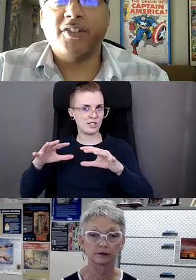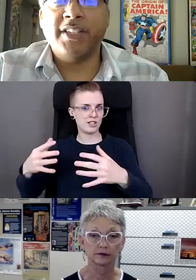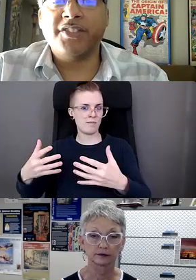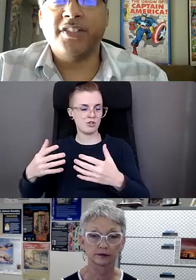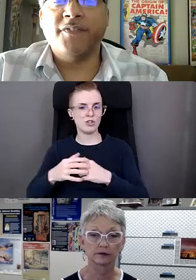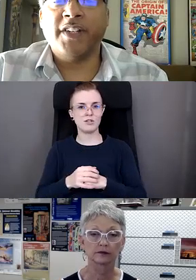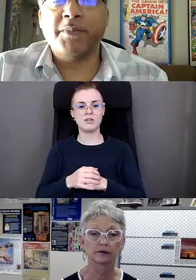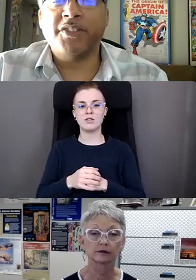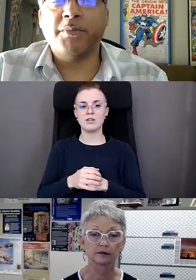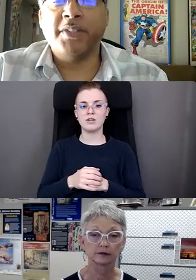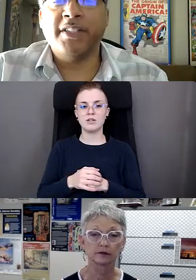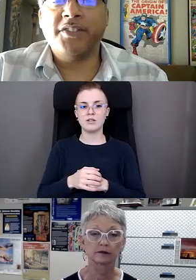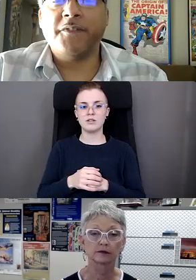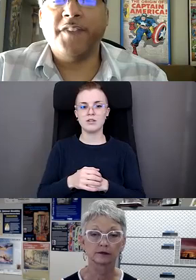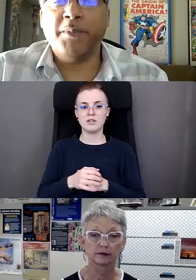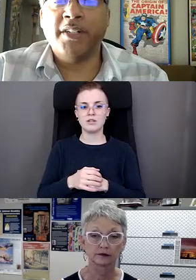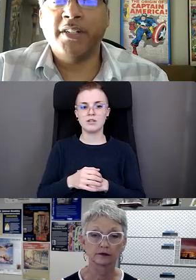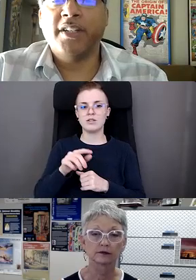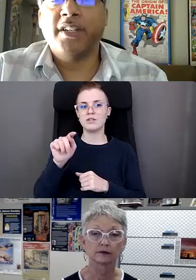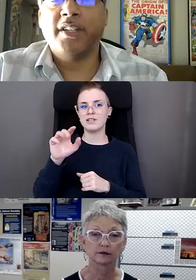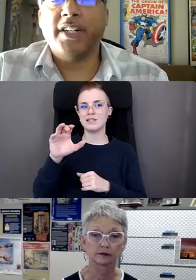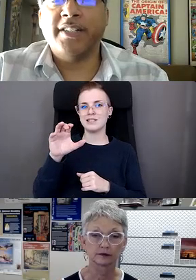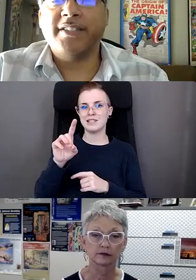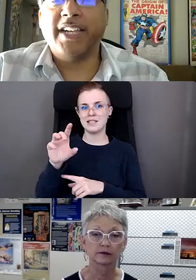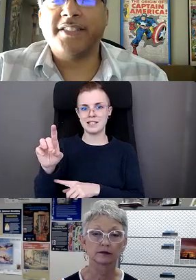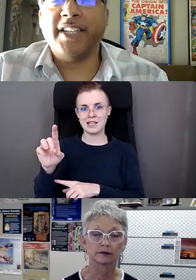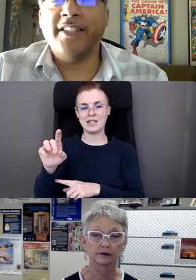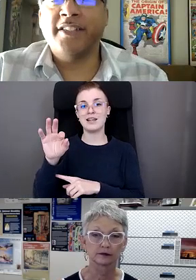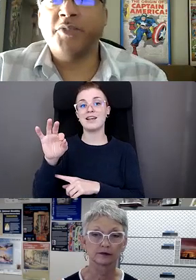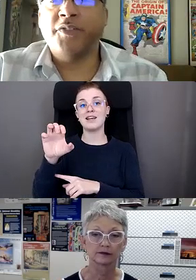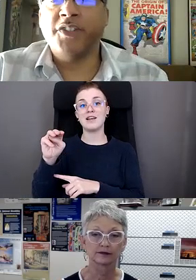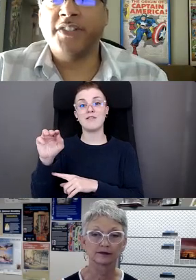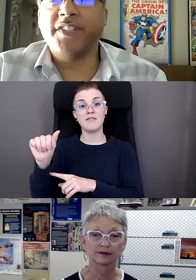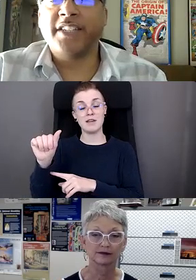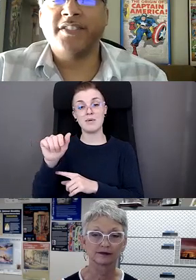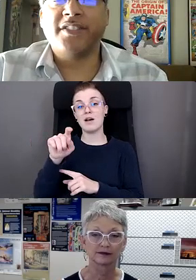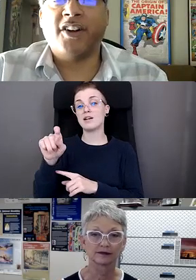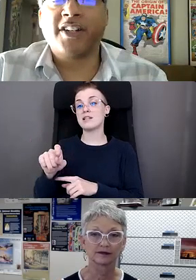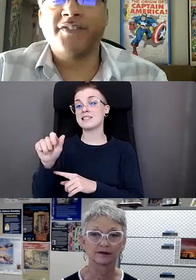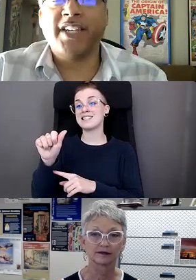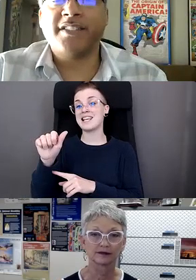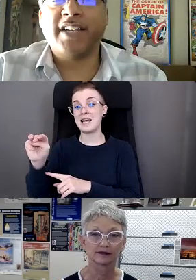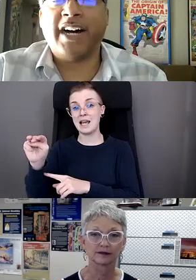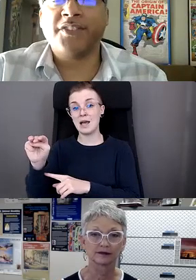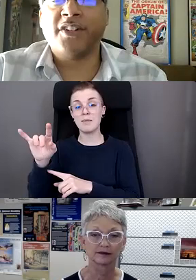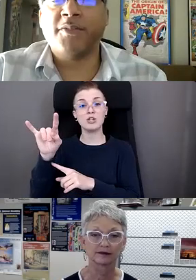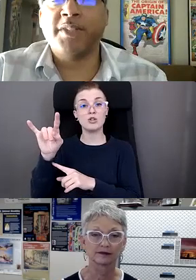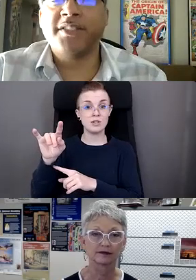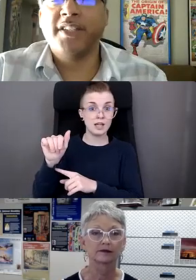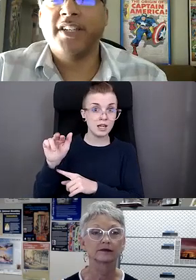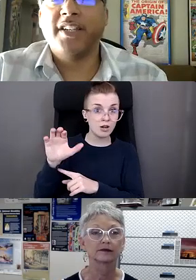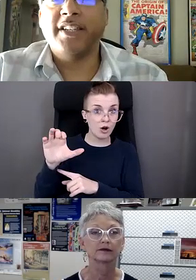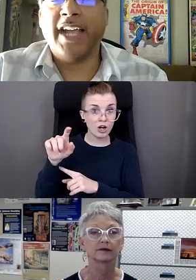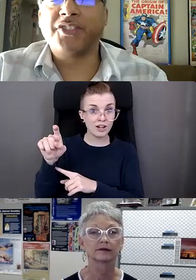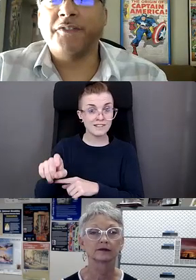Texas Coalition of Developmental Disabilities, FEMA, Texas A&M, University of Texas, the ARC of Texas, House the